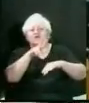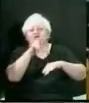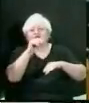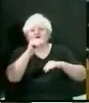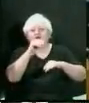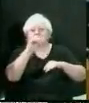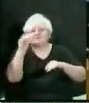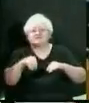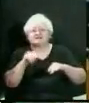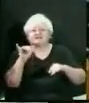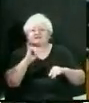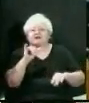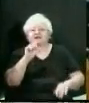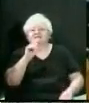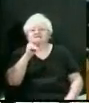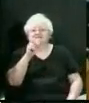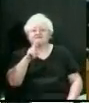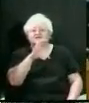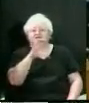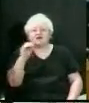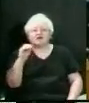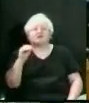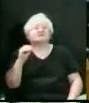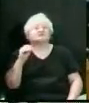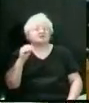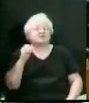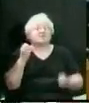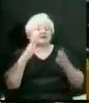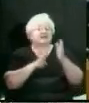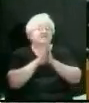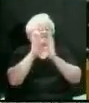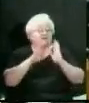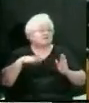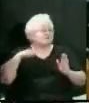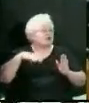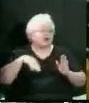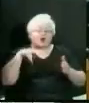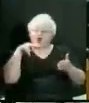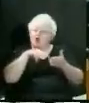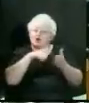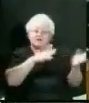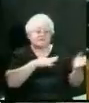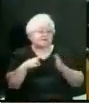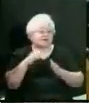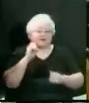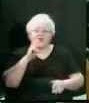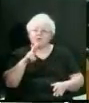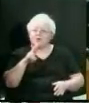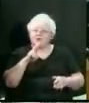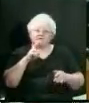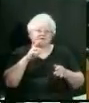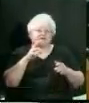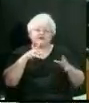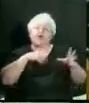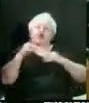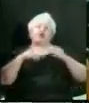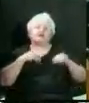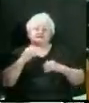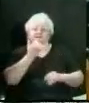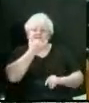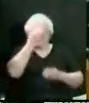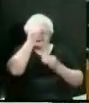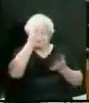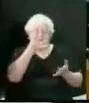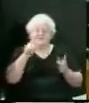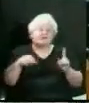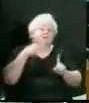Sevier County did. So I think there's a lot of people here on the developer side that have not looked at this plan, either that or they're giving out misinformation. The